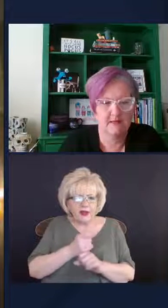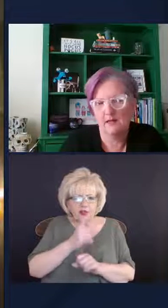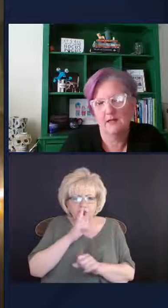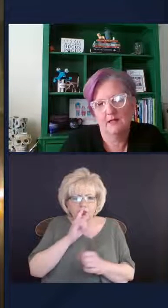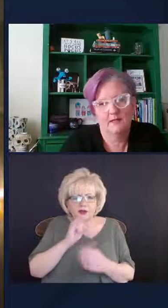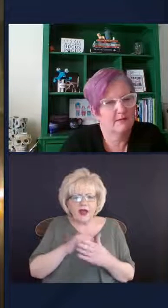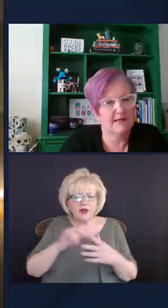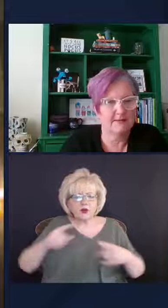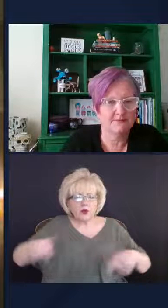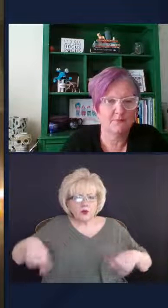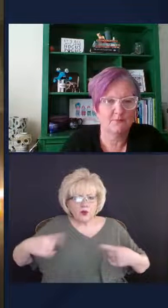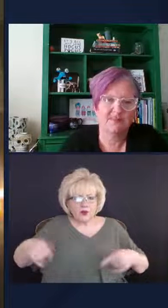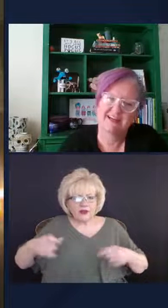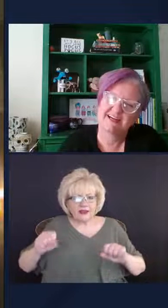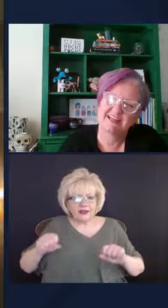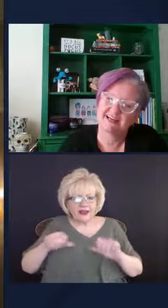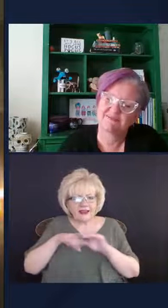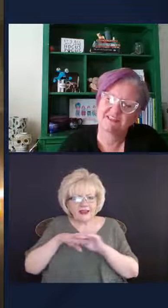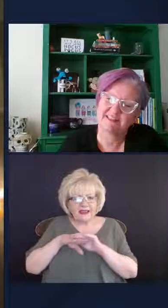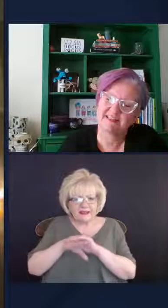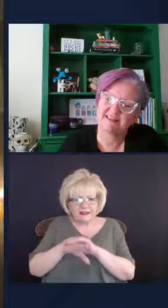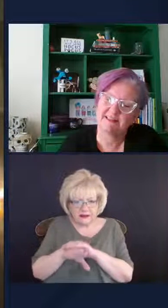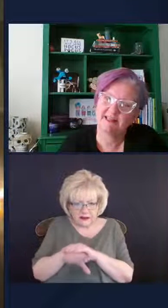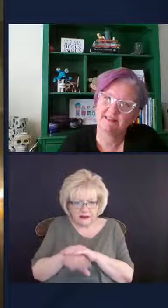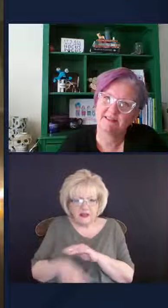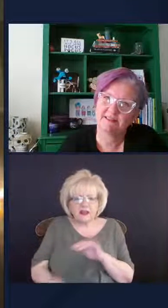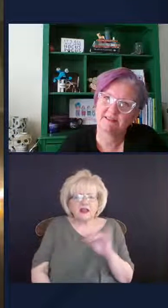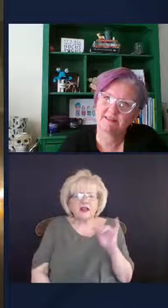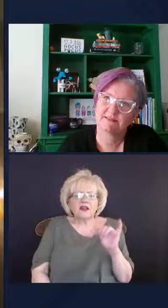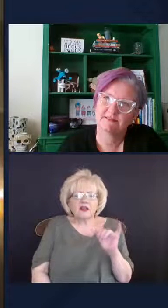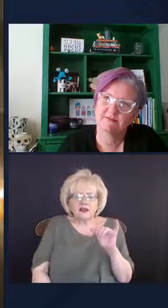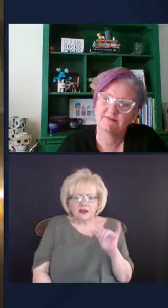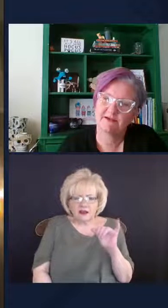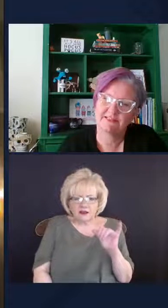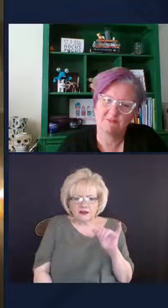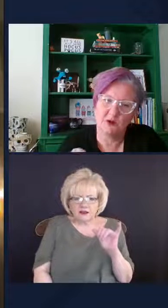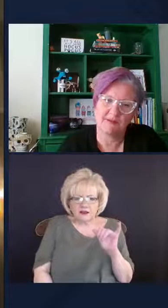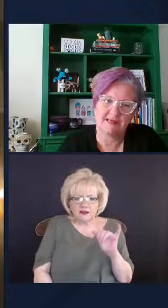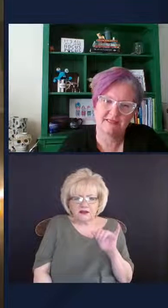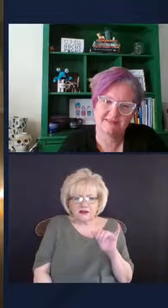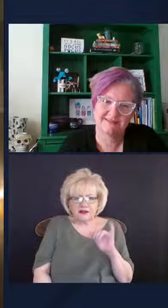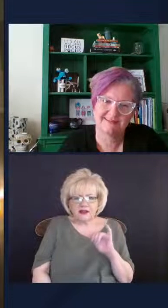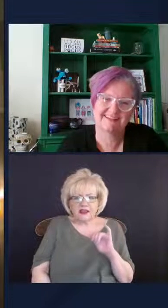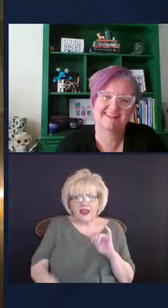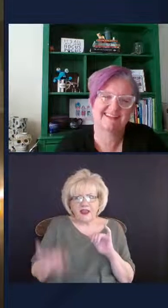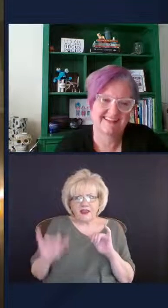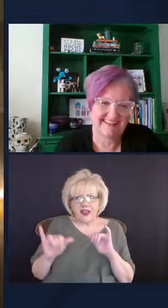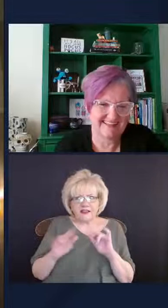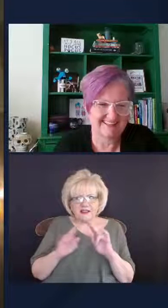in. Okay, mhm. and I'm just like, that's very small minded.